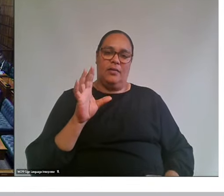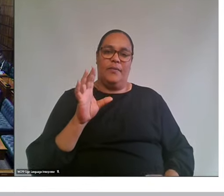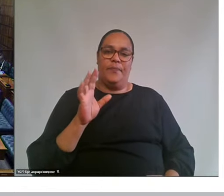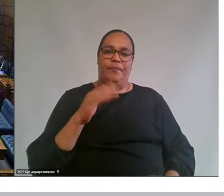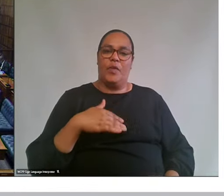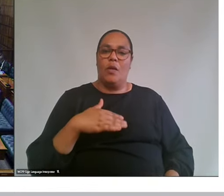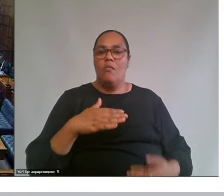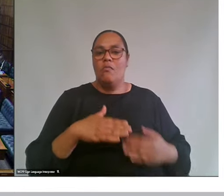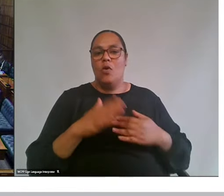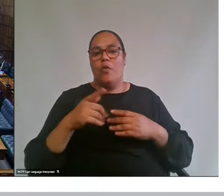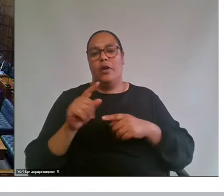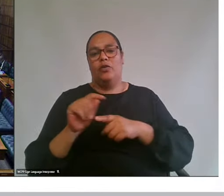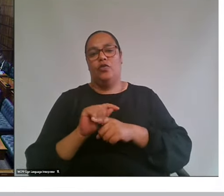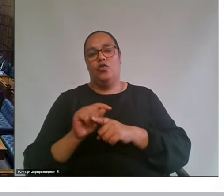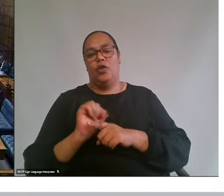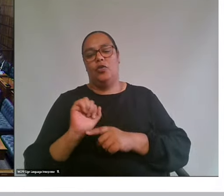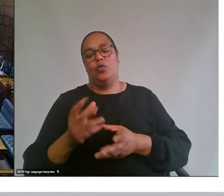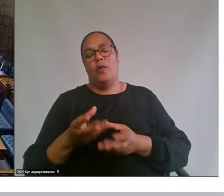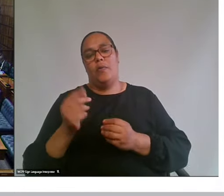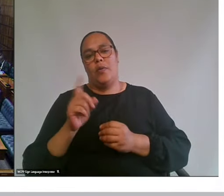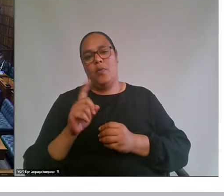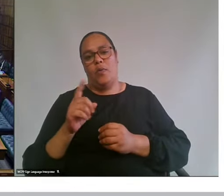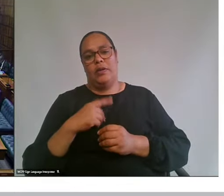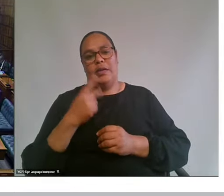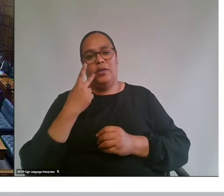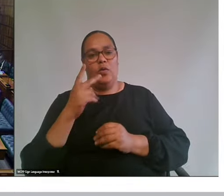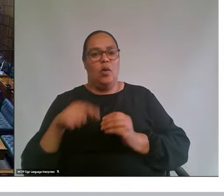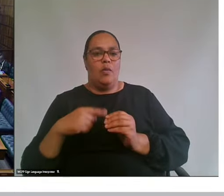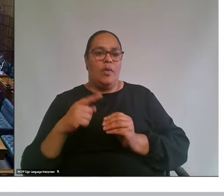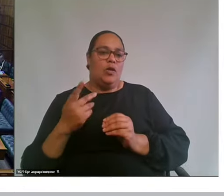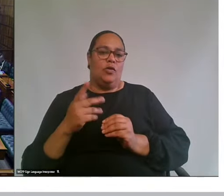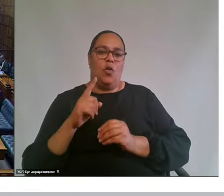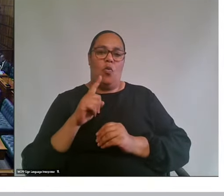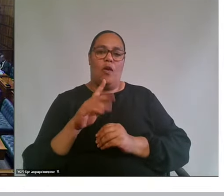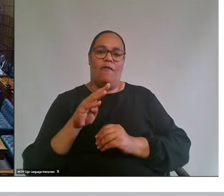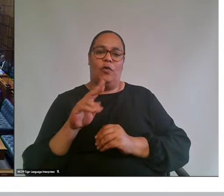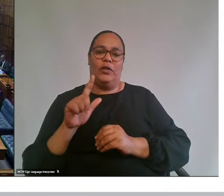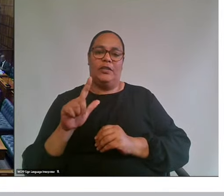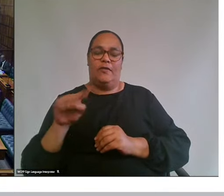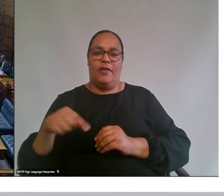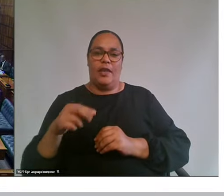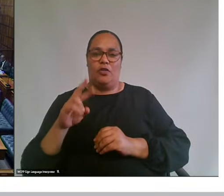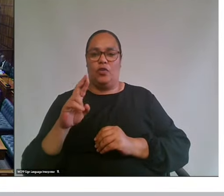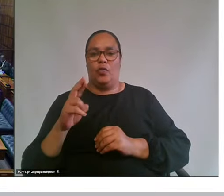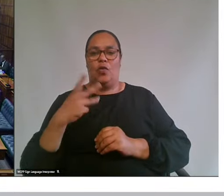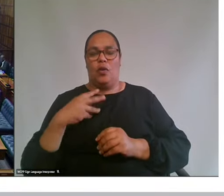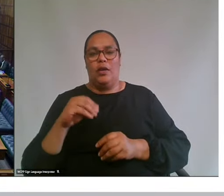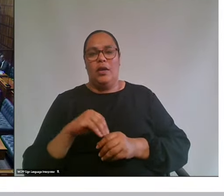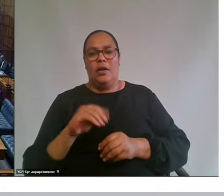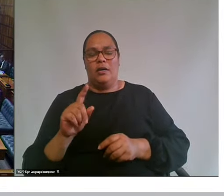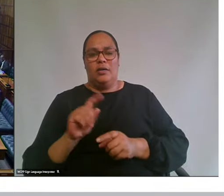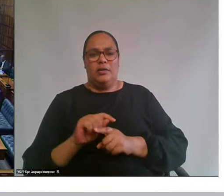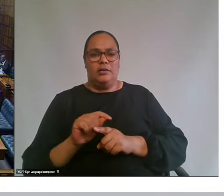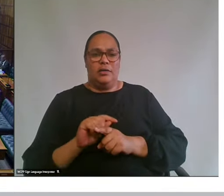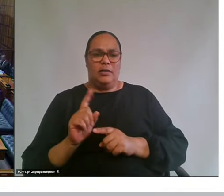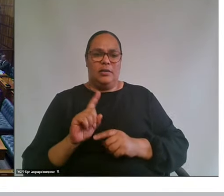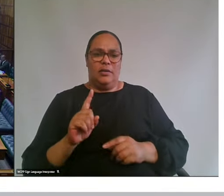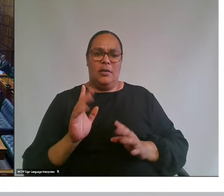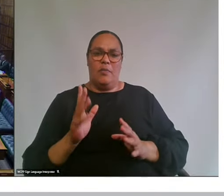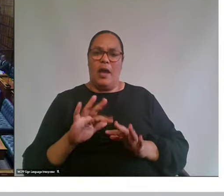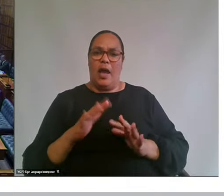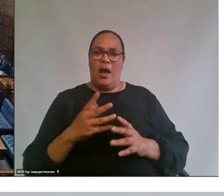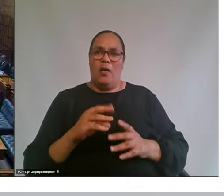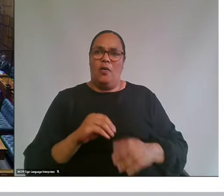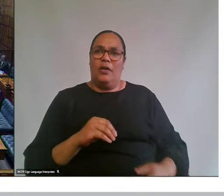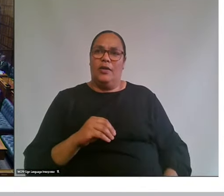bit more about the training that they received I see approximately 147,000 Rand has gone into their training so what does this include how does